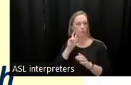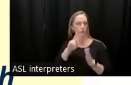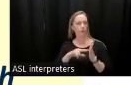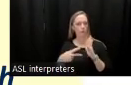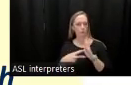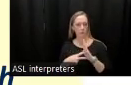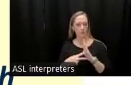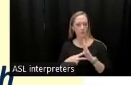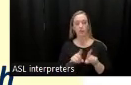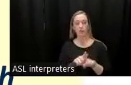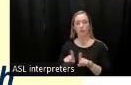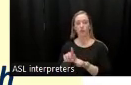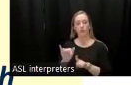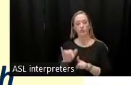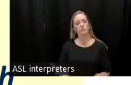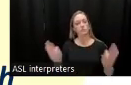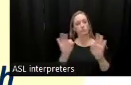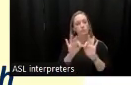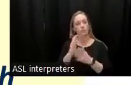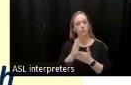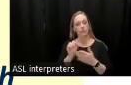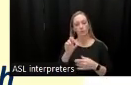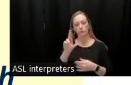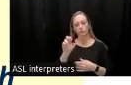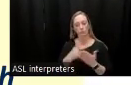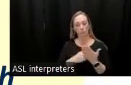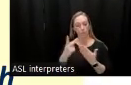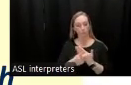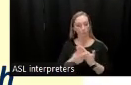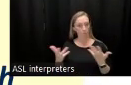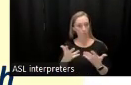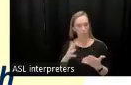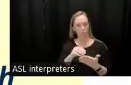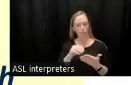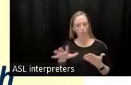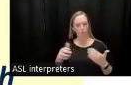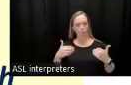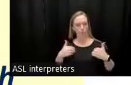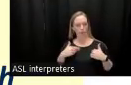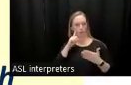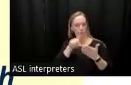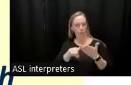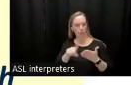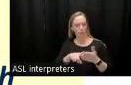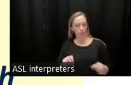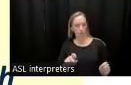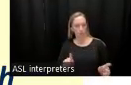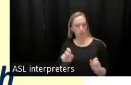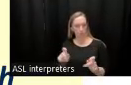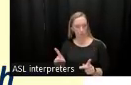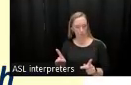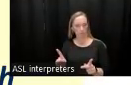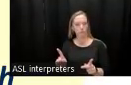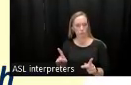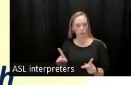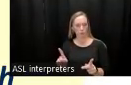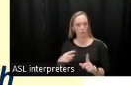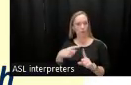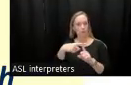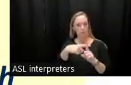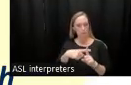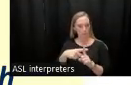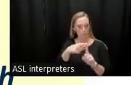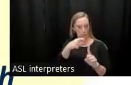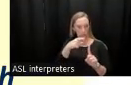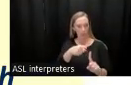important part of the SURE program that students are provided with research opportunities. So it targets institutions that